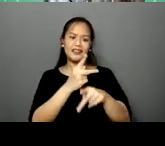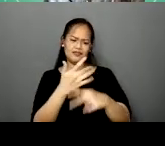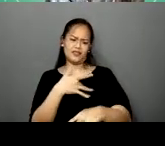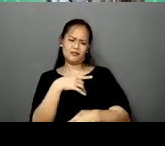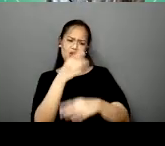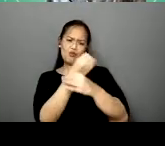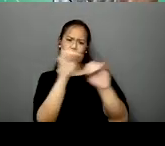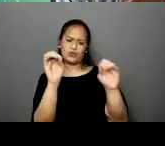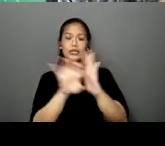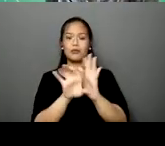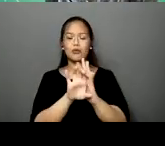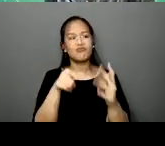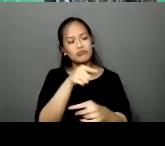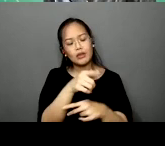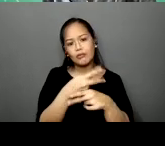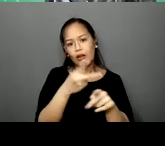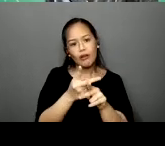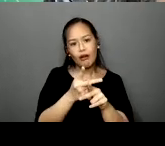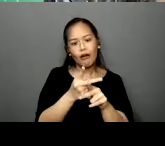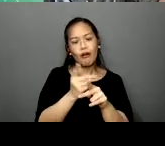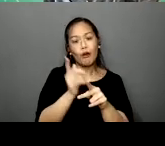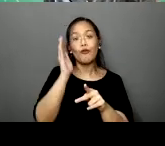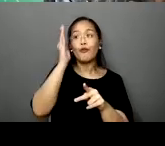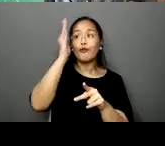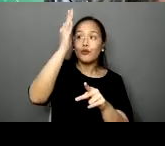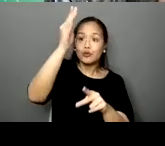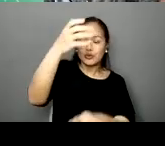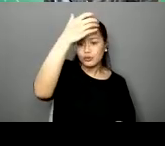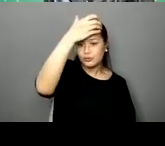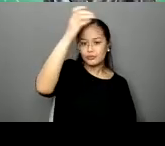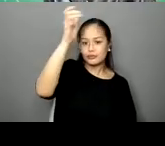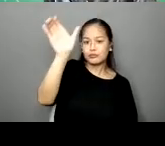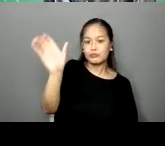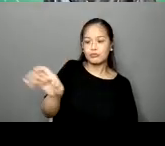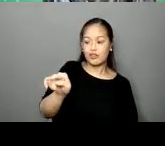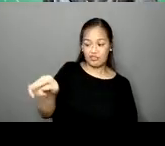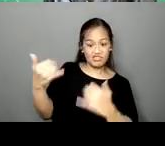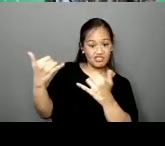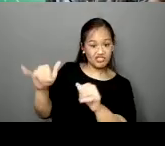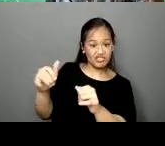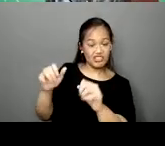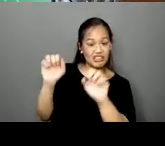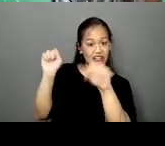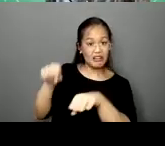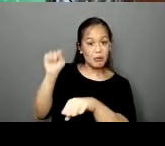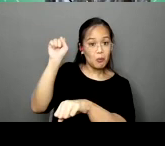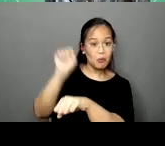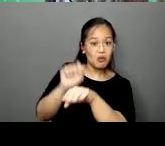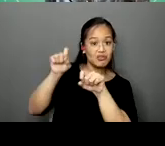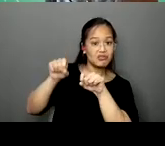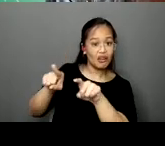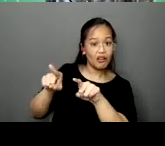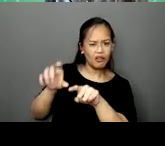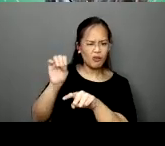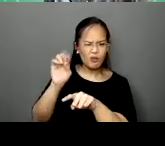current product will be inherited by someone down the line and they will be able to continue to sell or develop that product. But it doesn't apply, and it's not